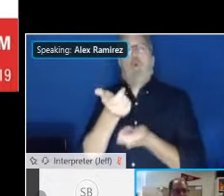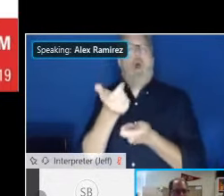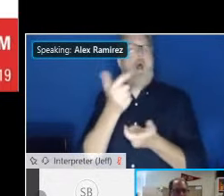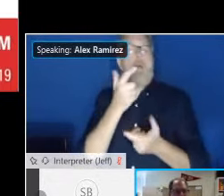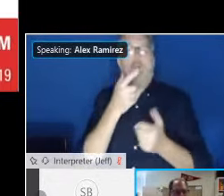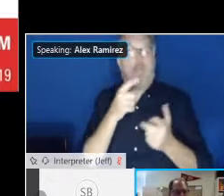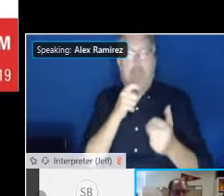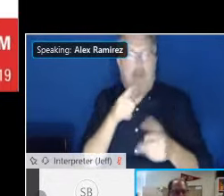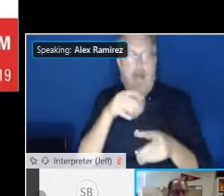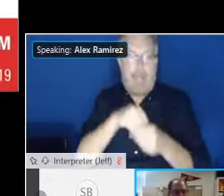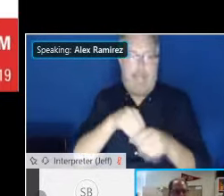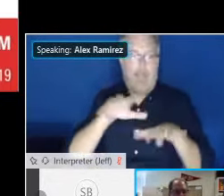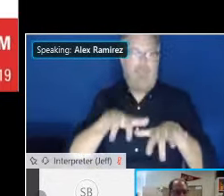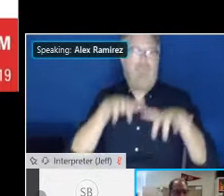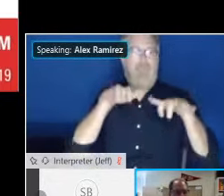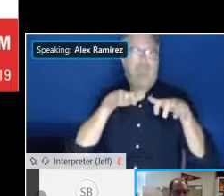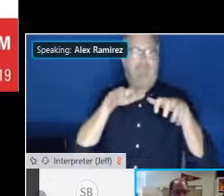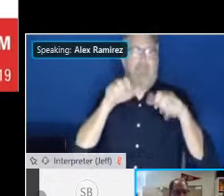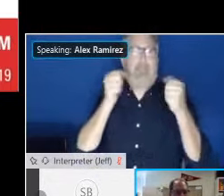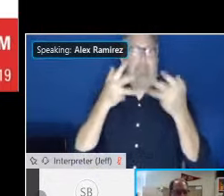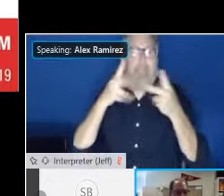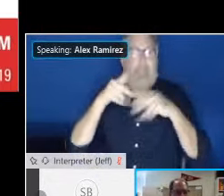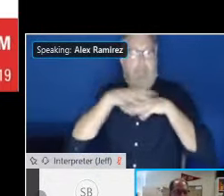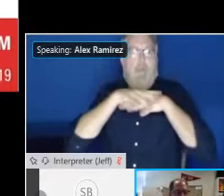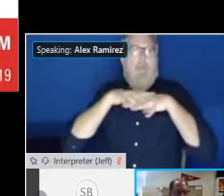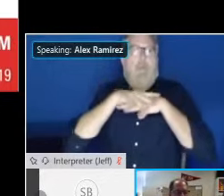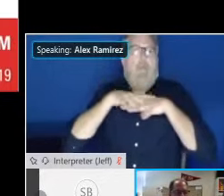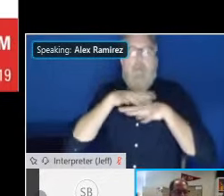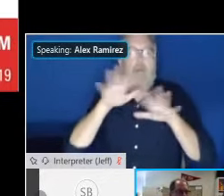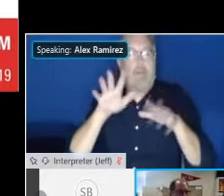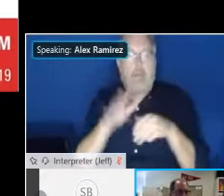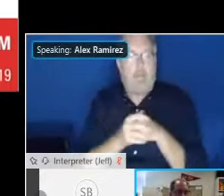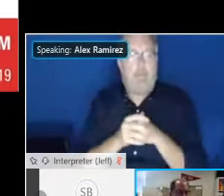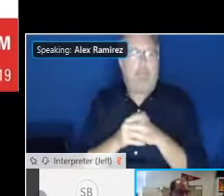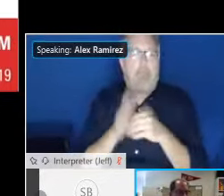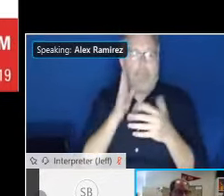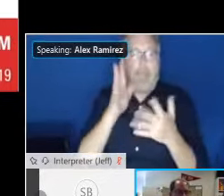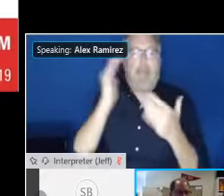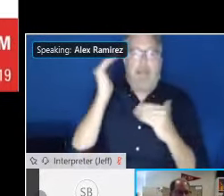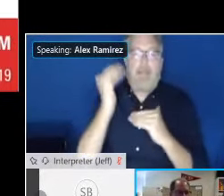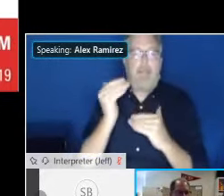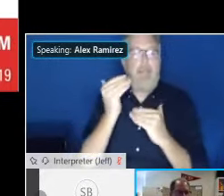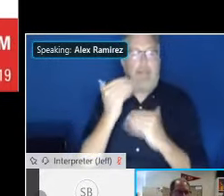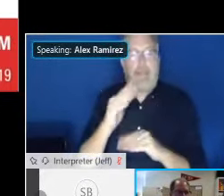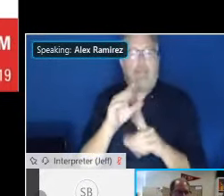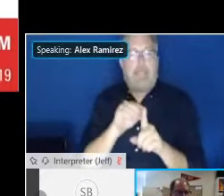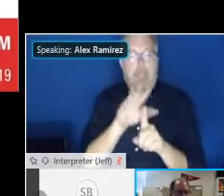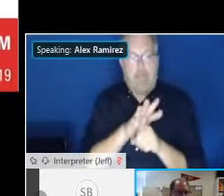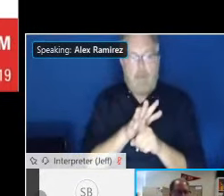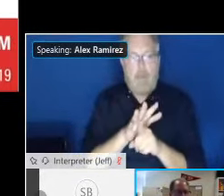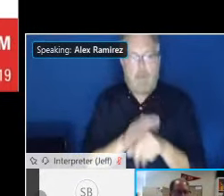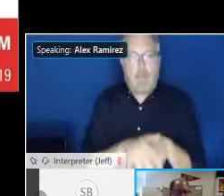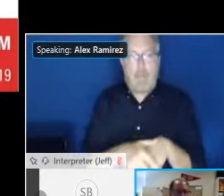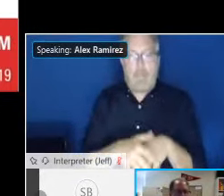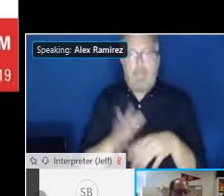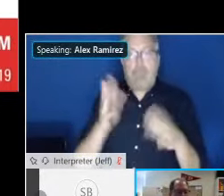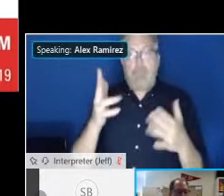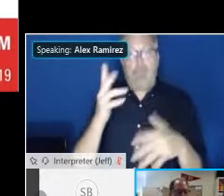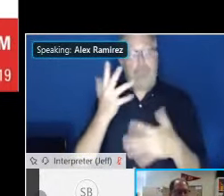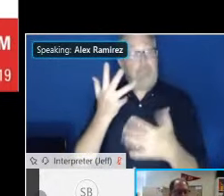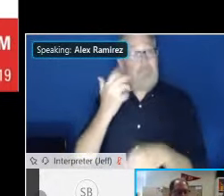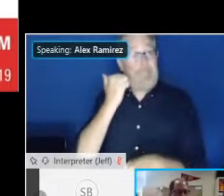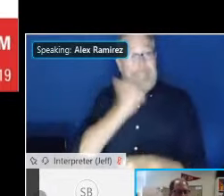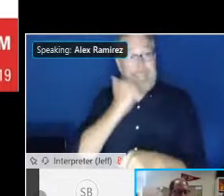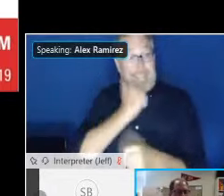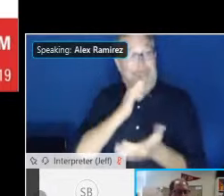so that we minimize that exposure, especially in the transition time. We've increased sanitation, including the daily cleaning